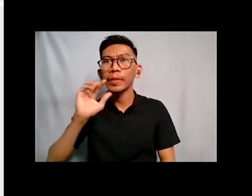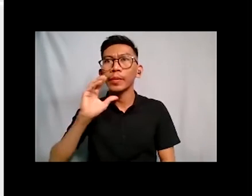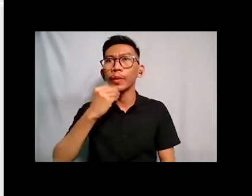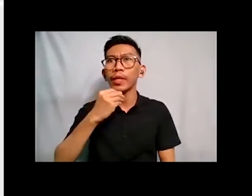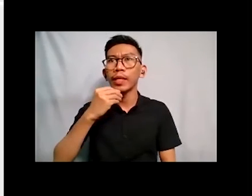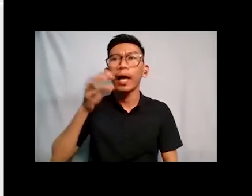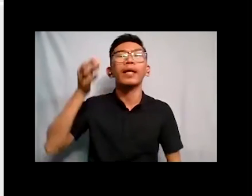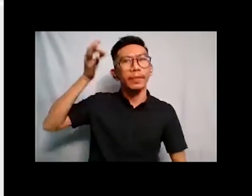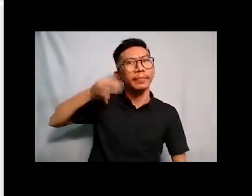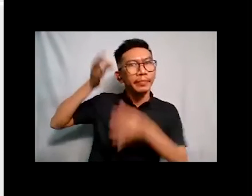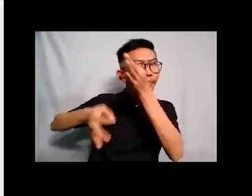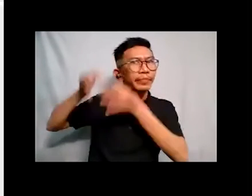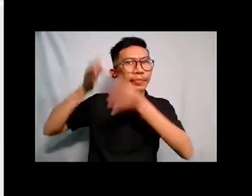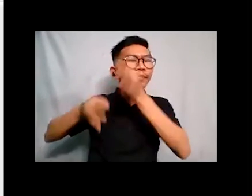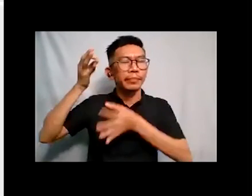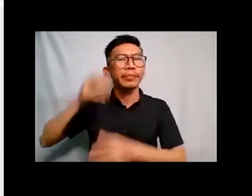Yes, Ming?